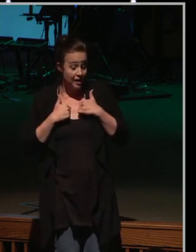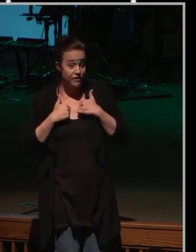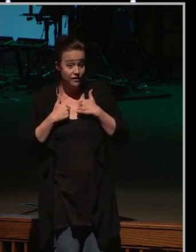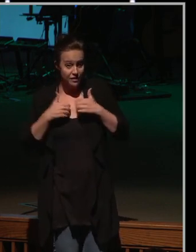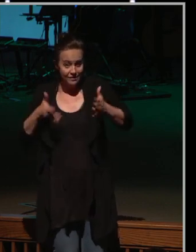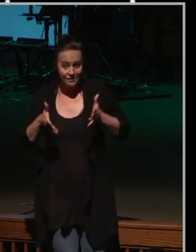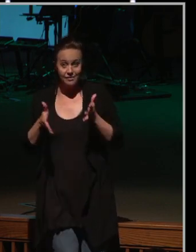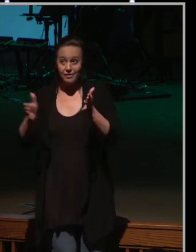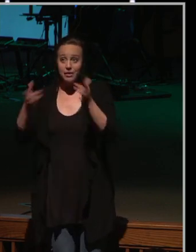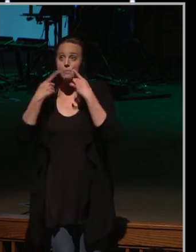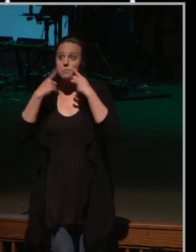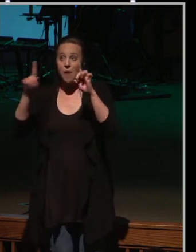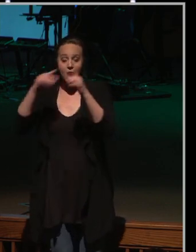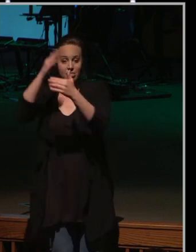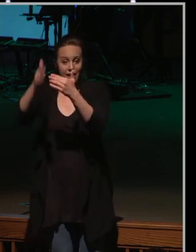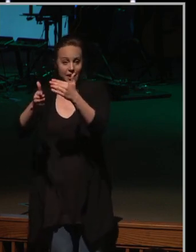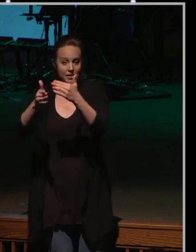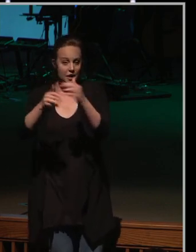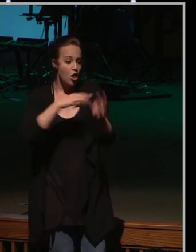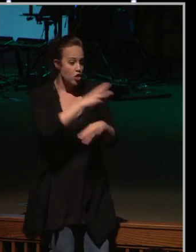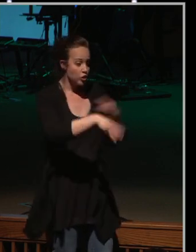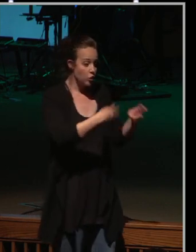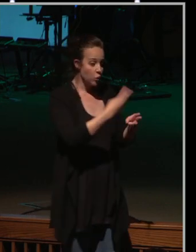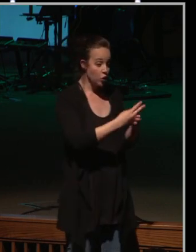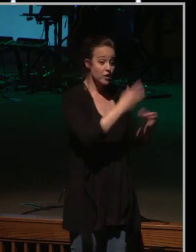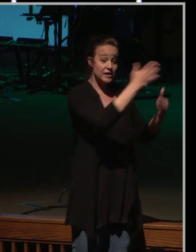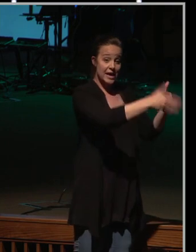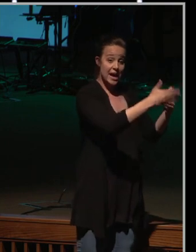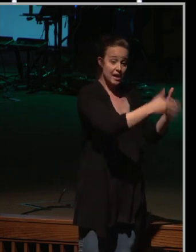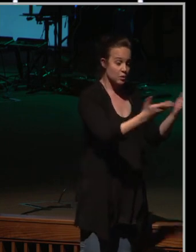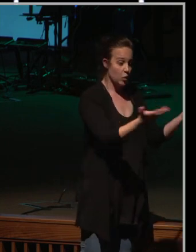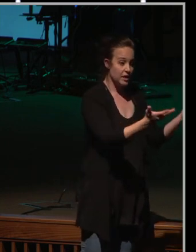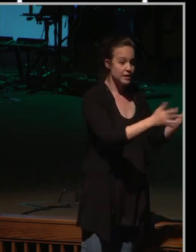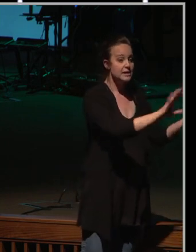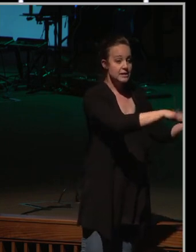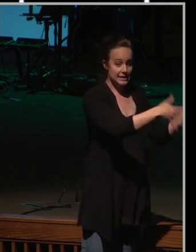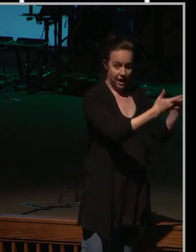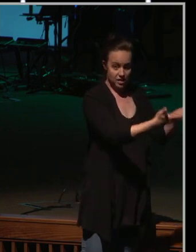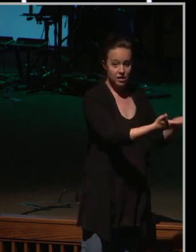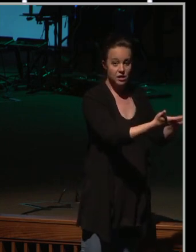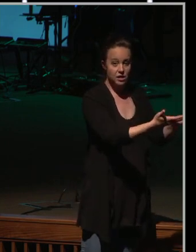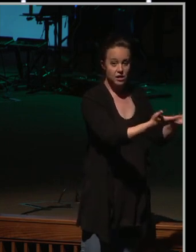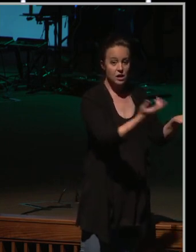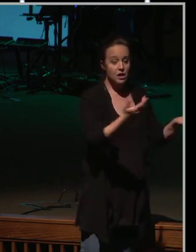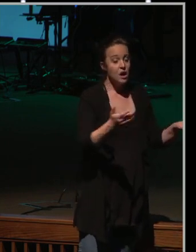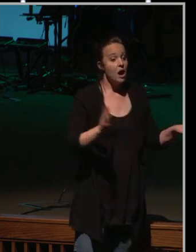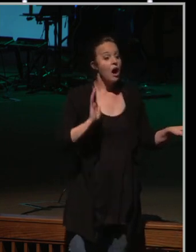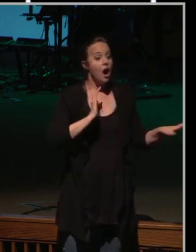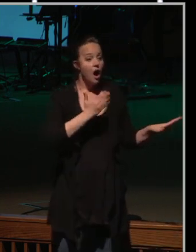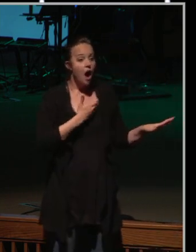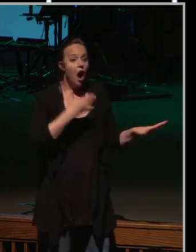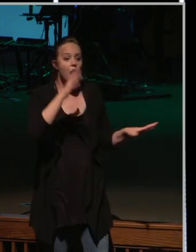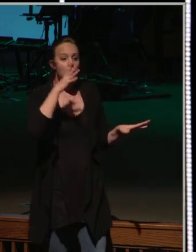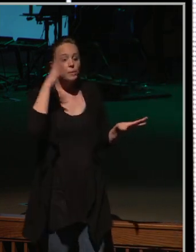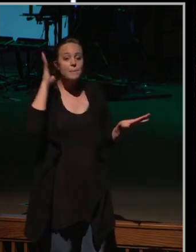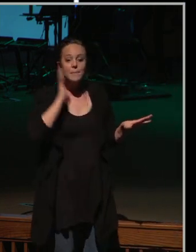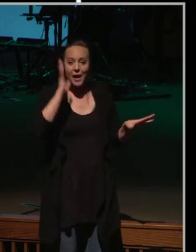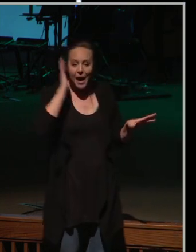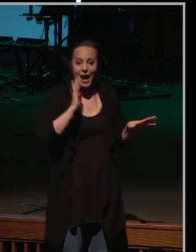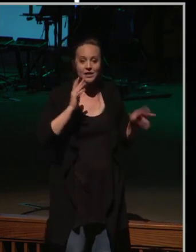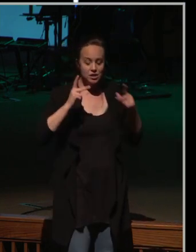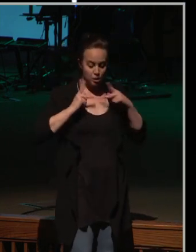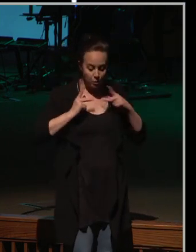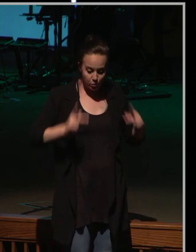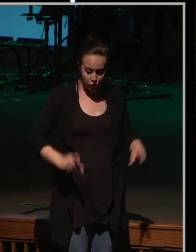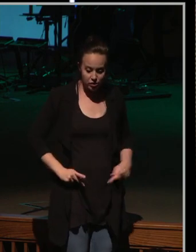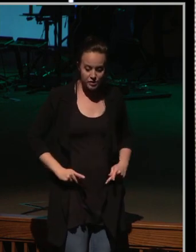death. And in verses 9 and 10, he's telling us to put off the old self and put on the new self.